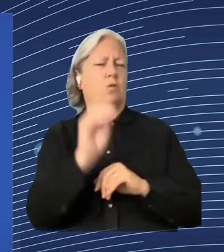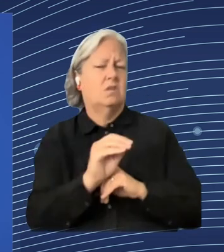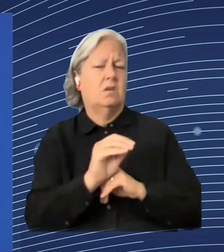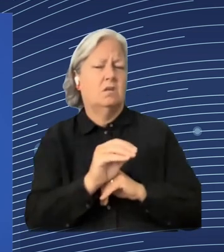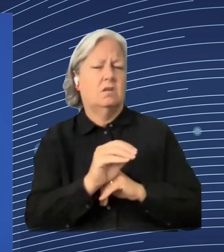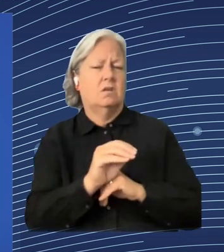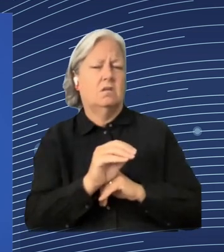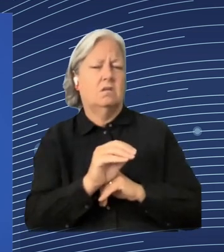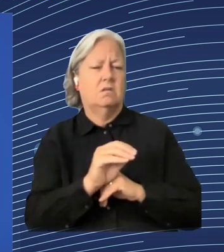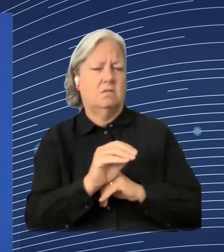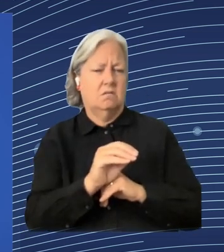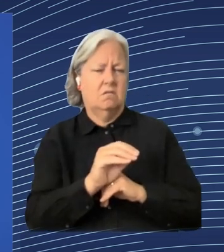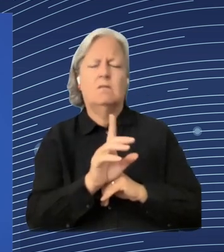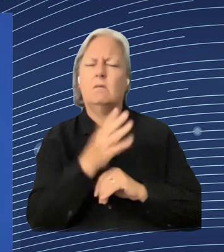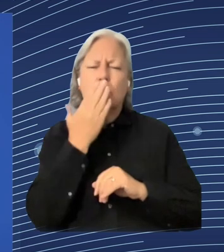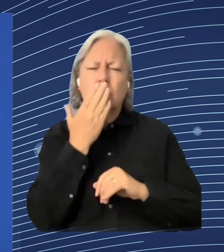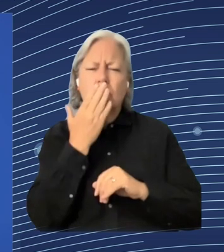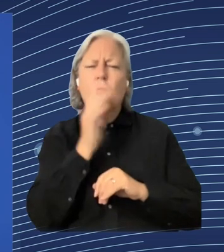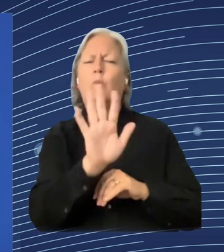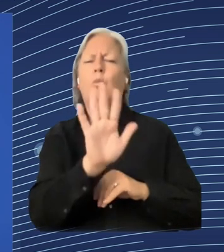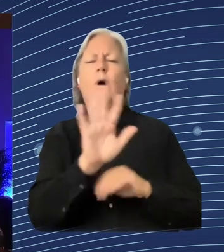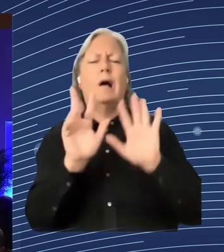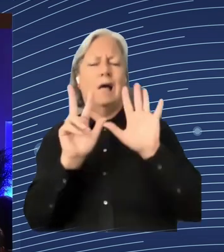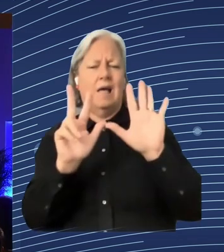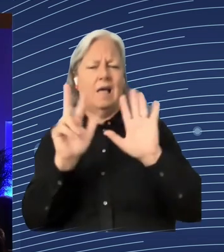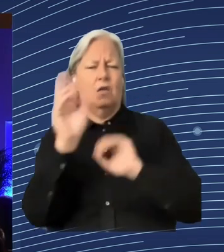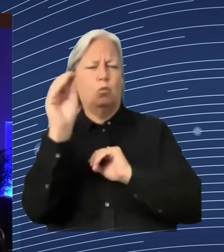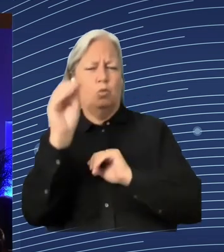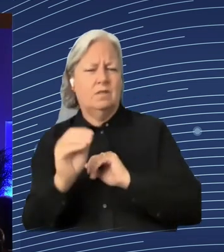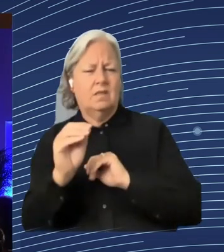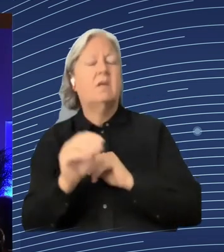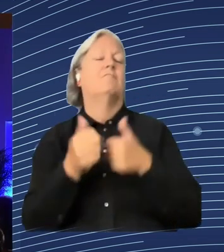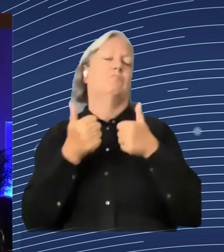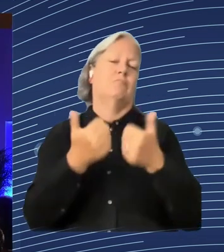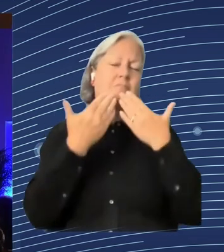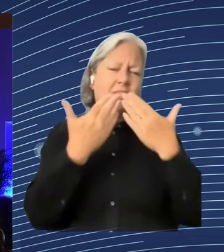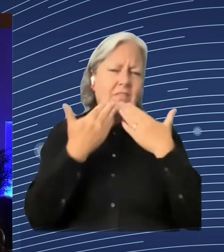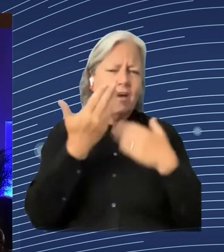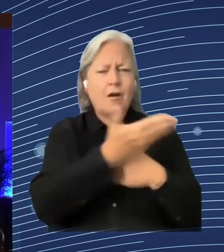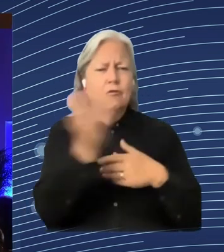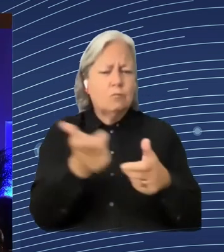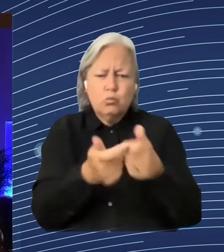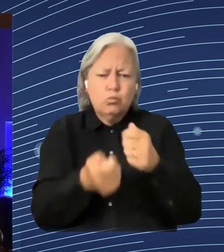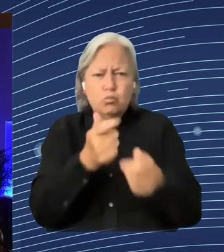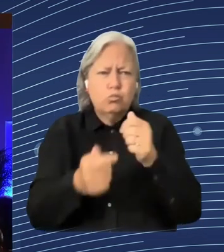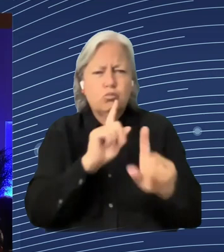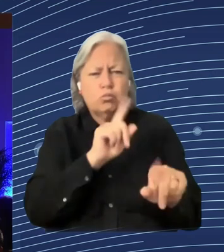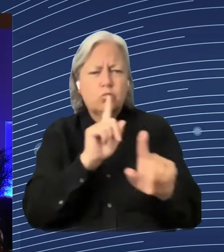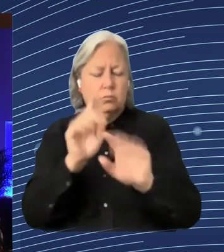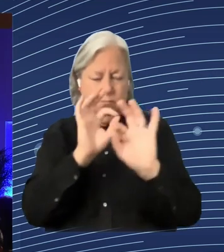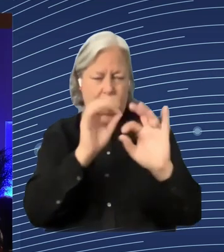18%. No, hold on, 8%. Excellent. Thank you for your participation so far. We'll return to these